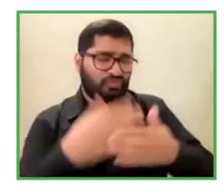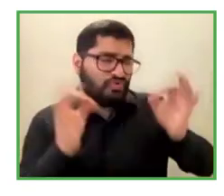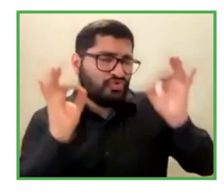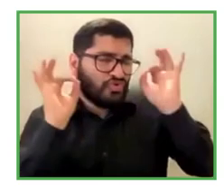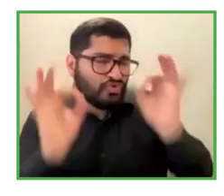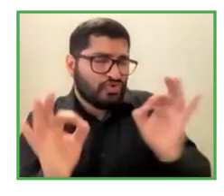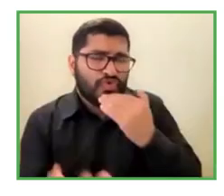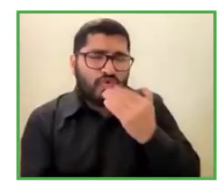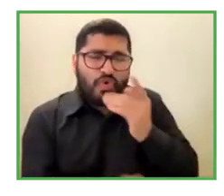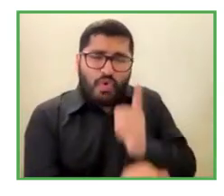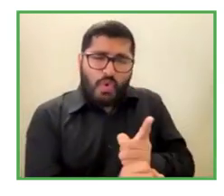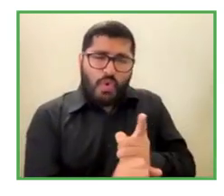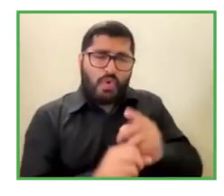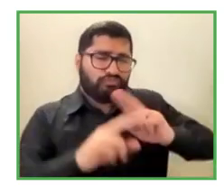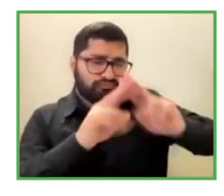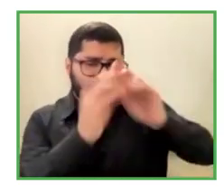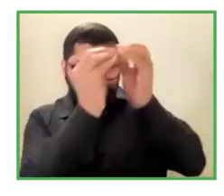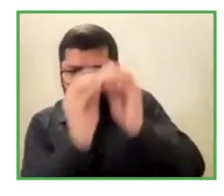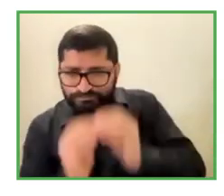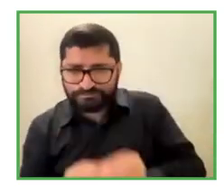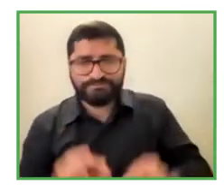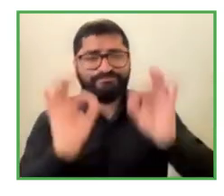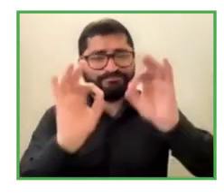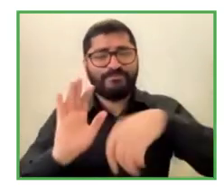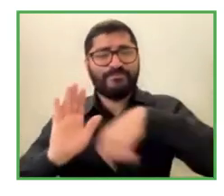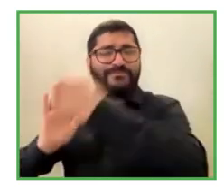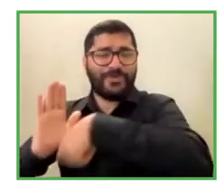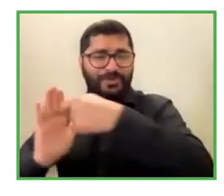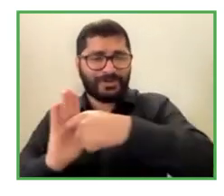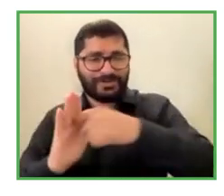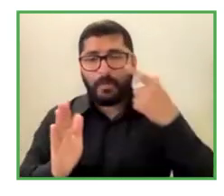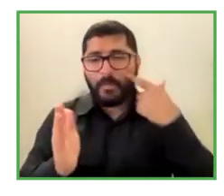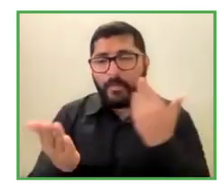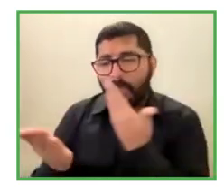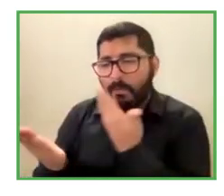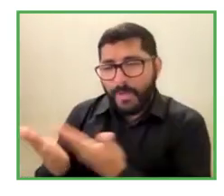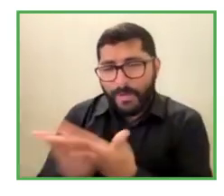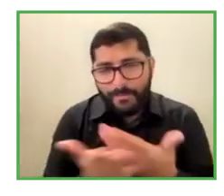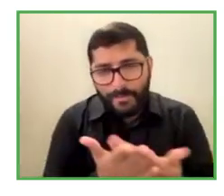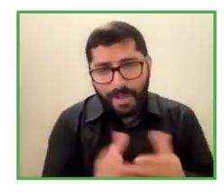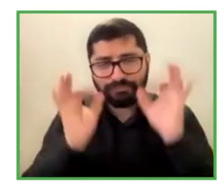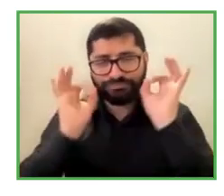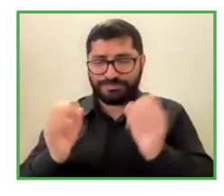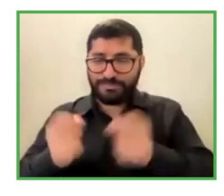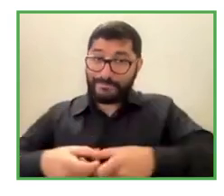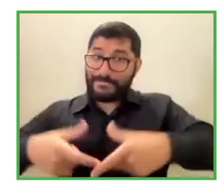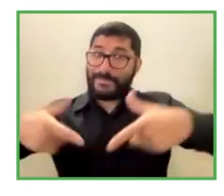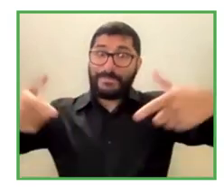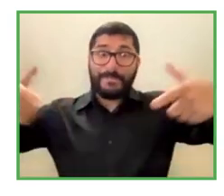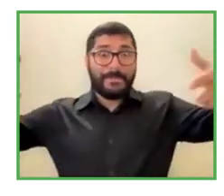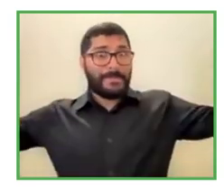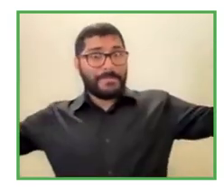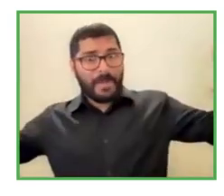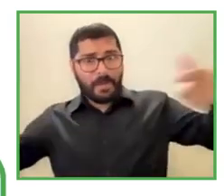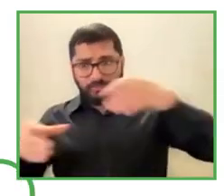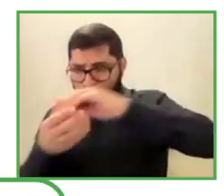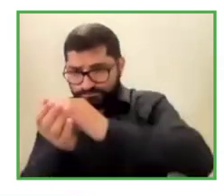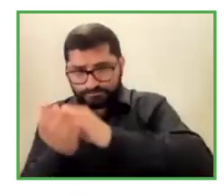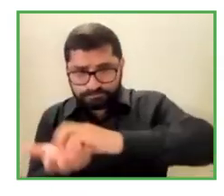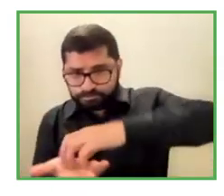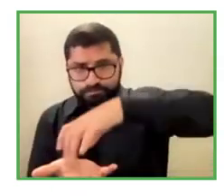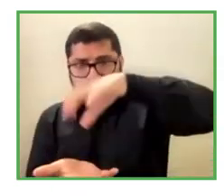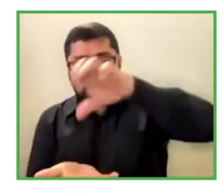as a pilot program allowing for a massive development of 3D support aid tools, allowing